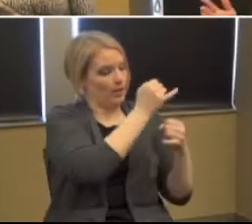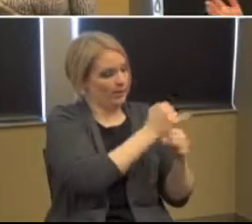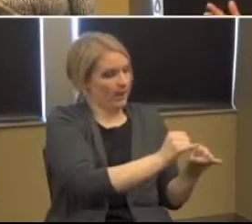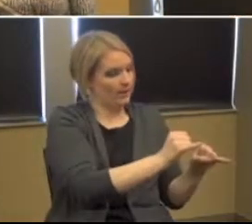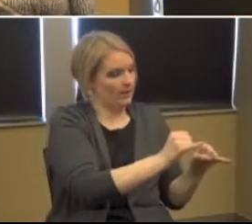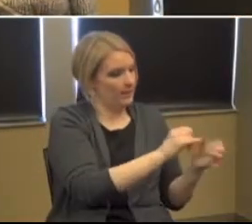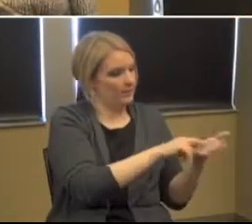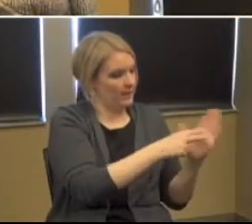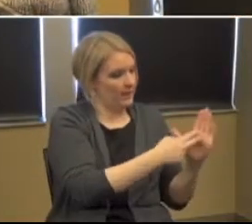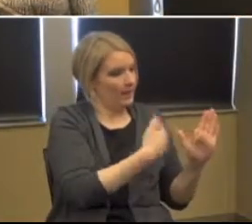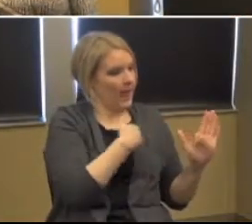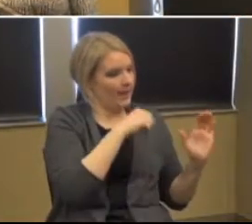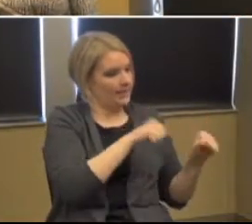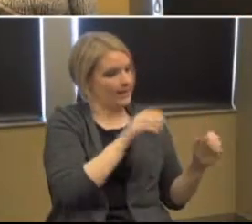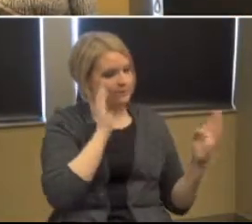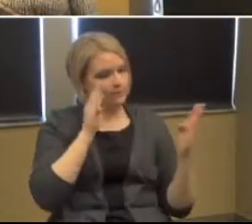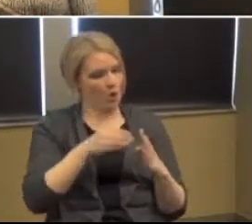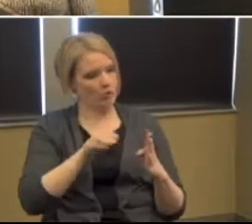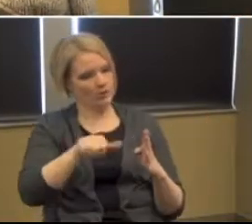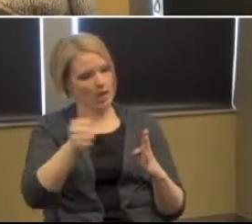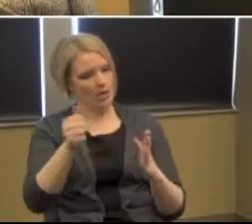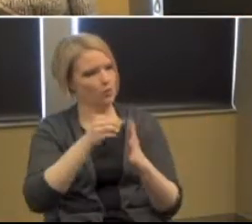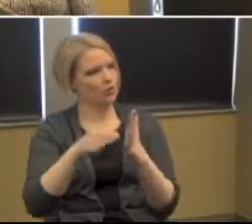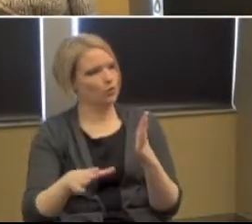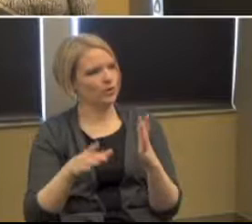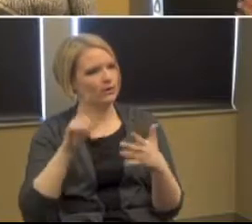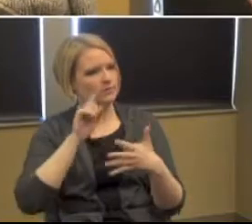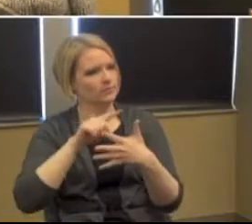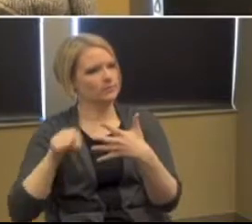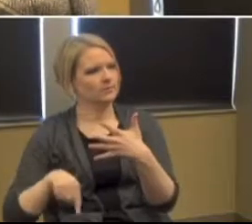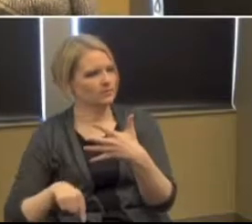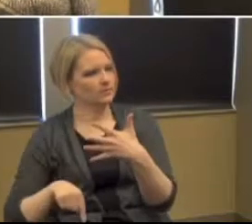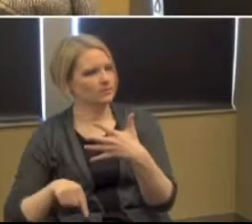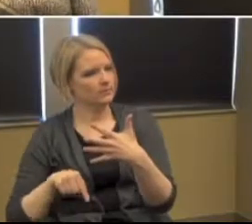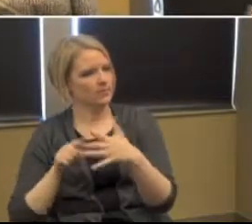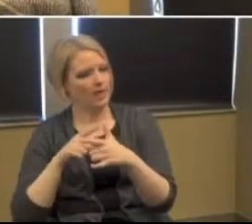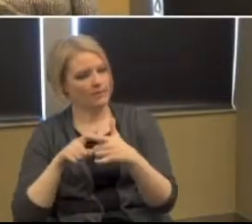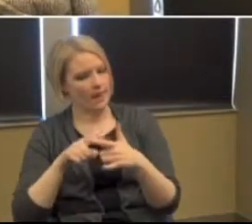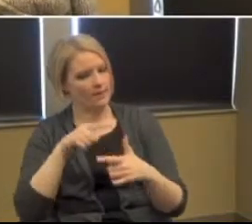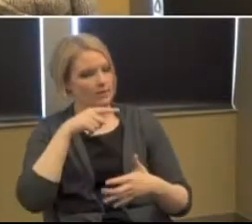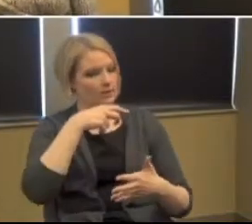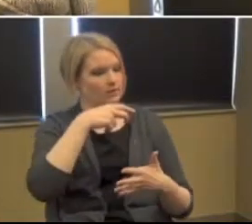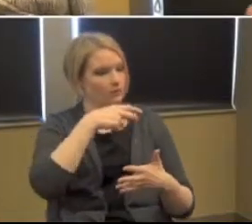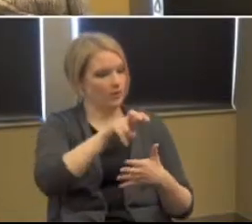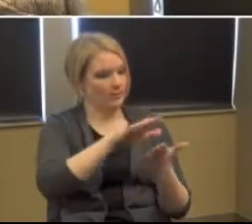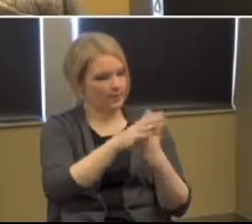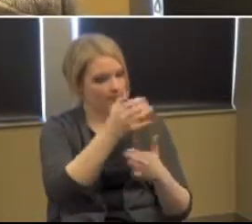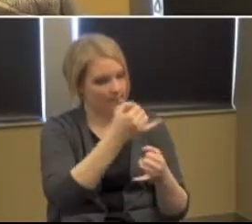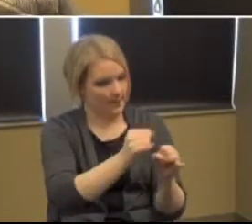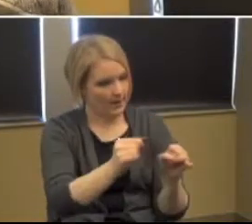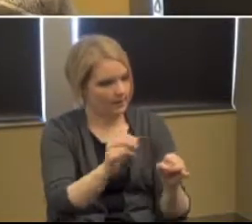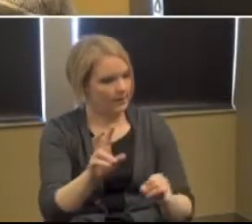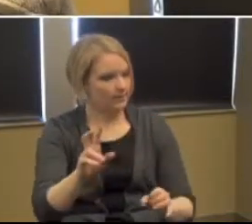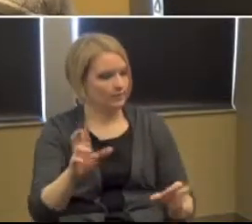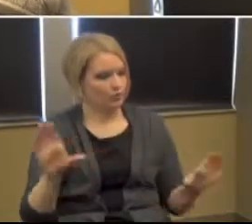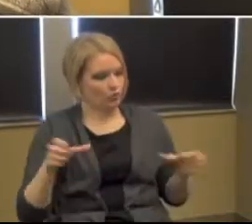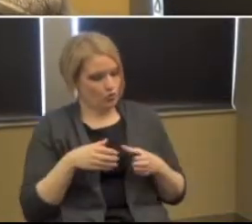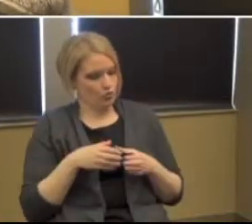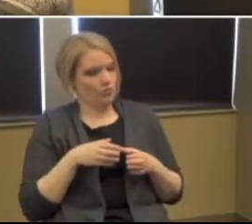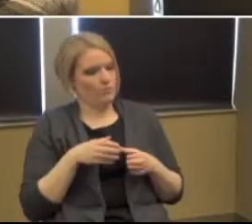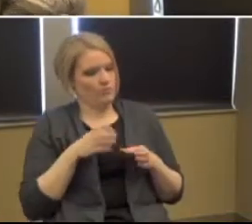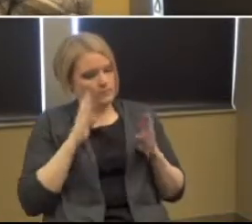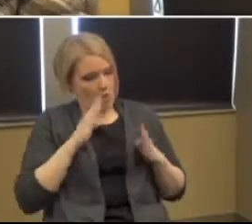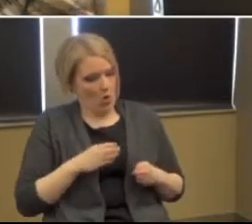can work with students B, C, and D for a bit, and then they transition. So this just becomes one of the stations in your